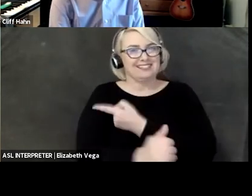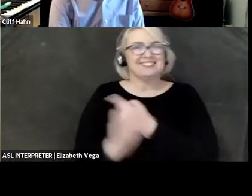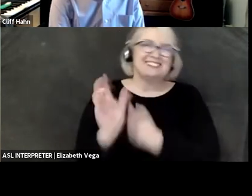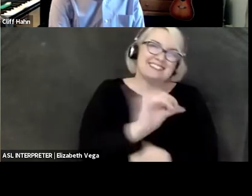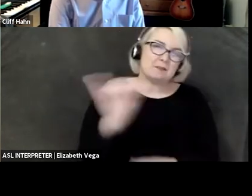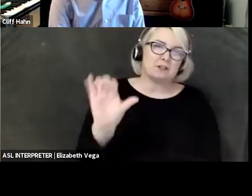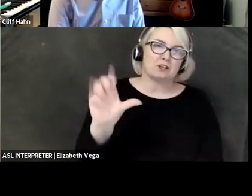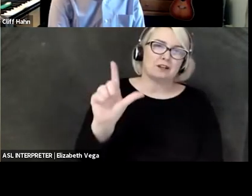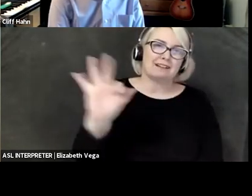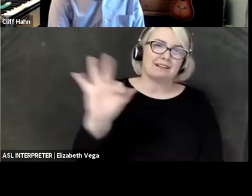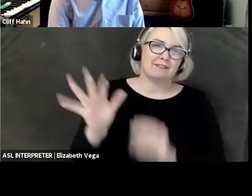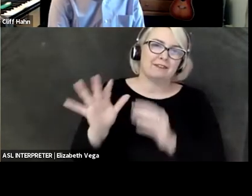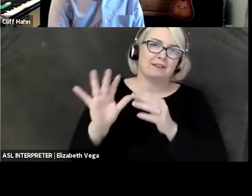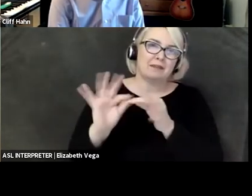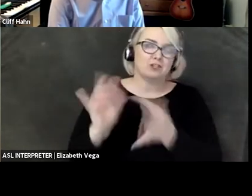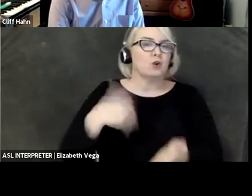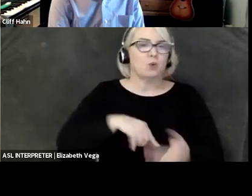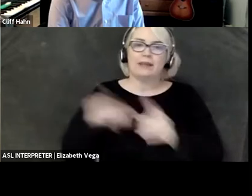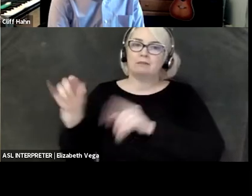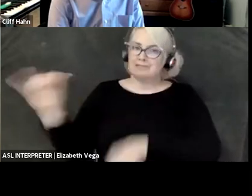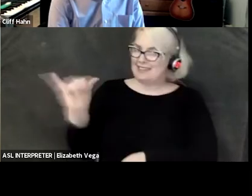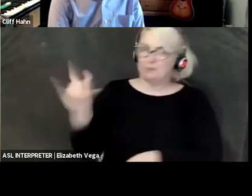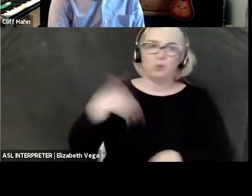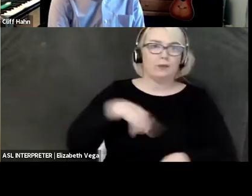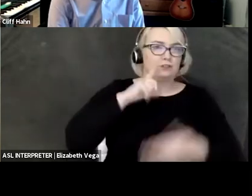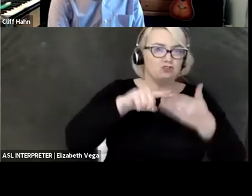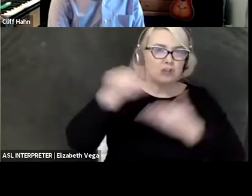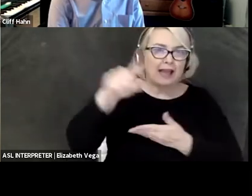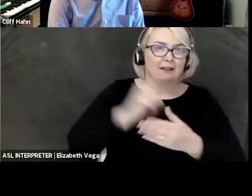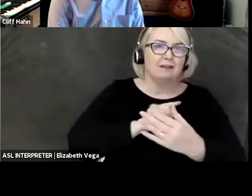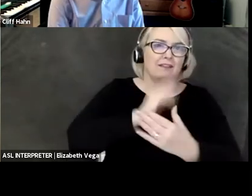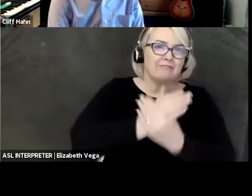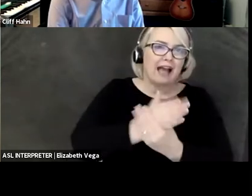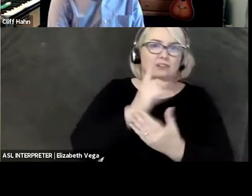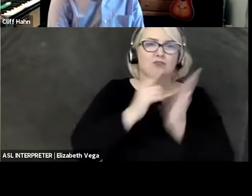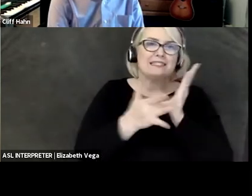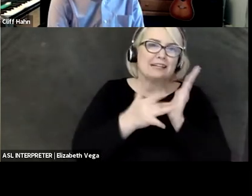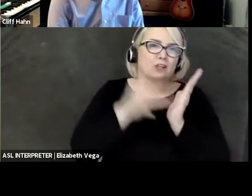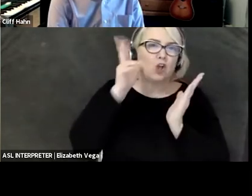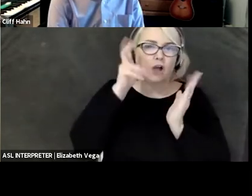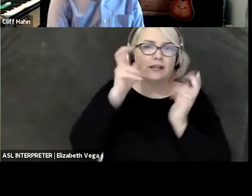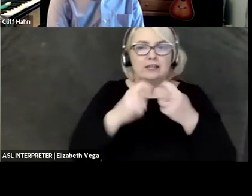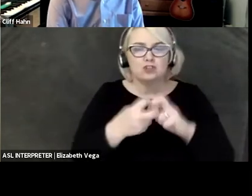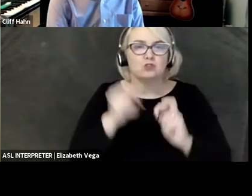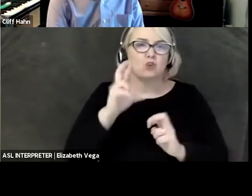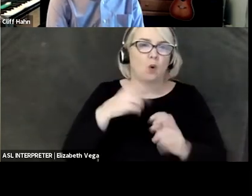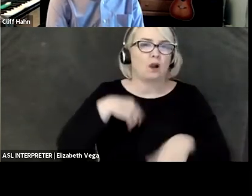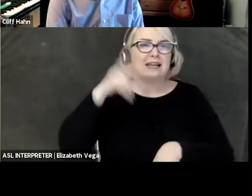in also checking the files for technical audio issues or issues with the conform itself.